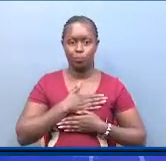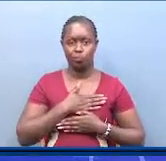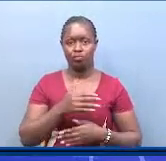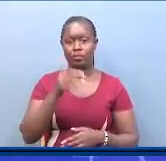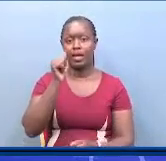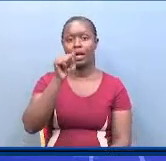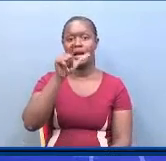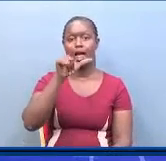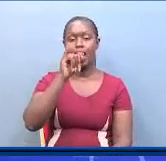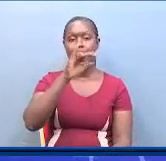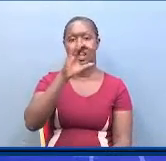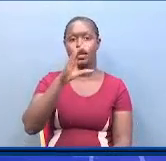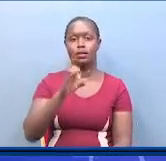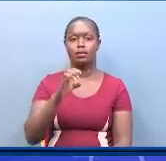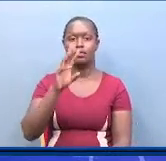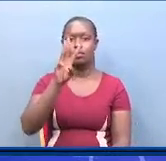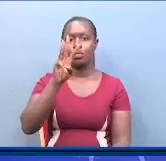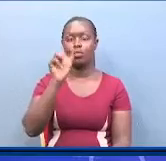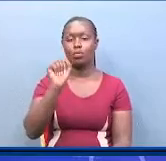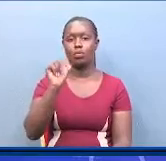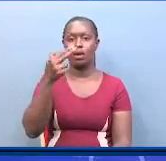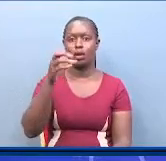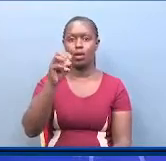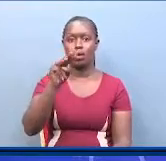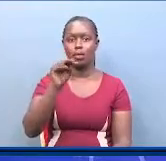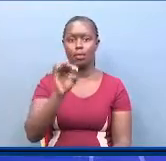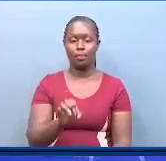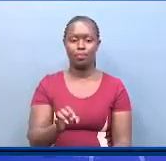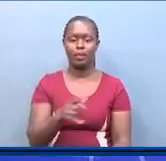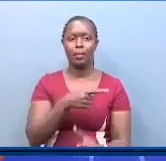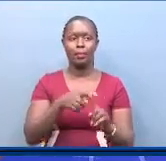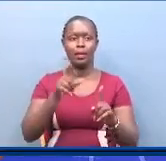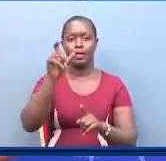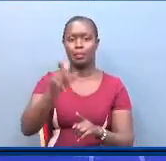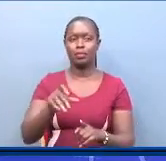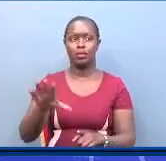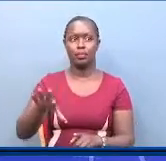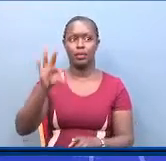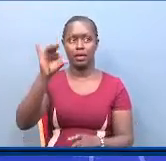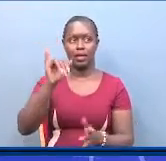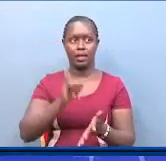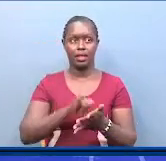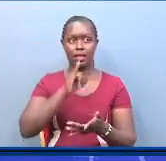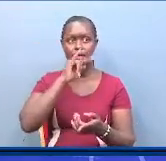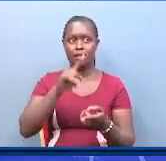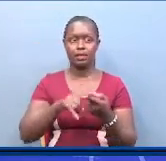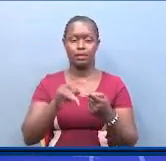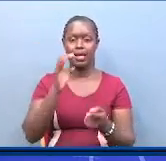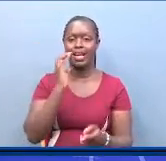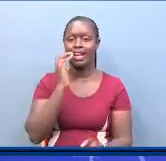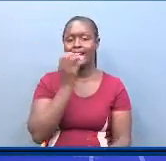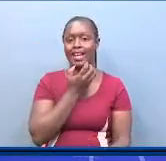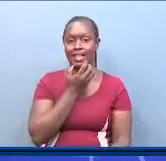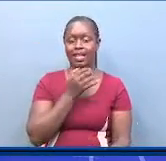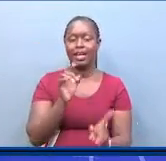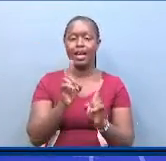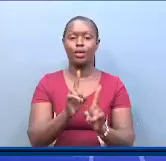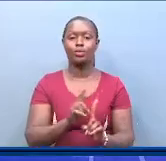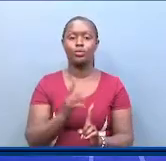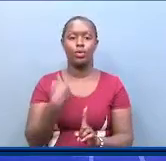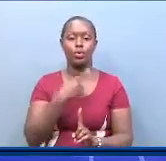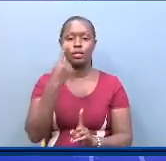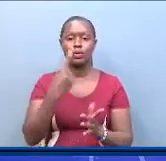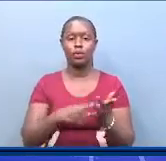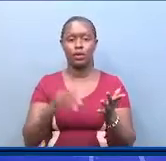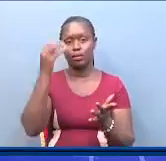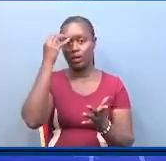Alice Wahome. But that did come to fruition. The person they picked is the Rigathi Gachagua. And we are saying Martha